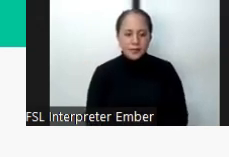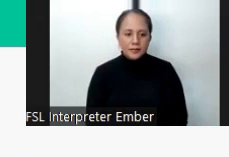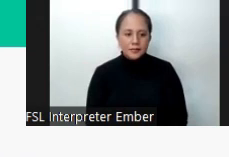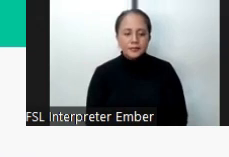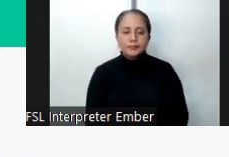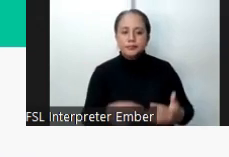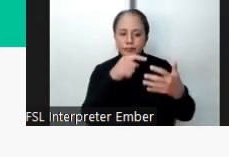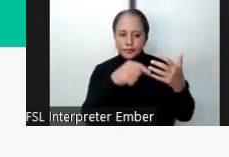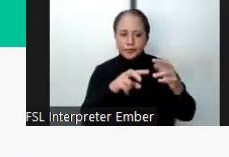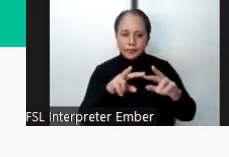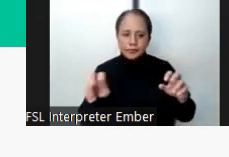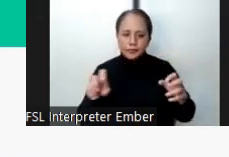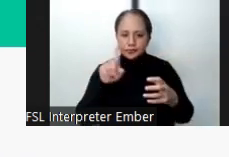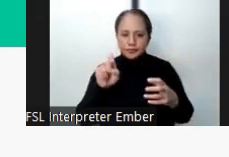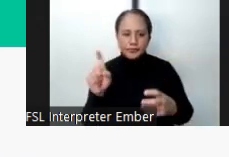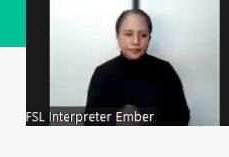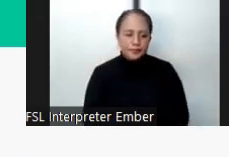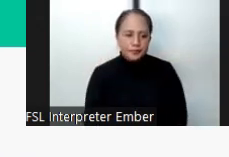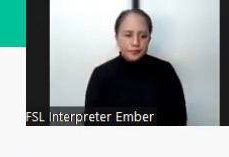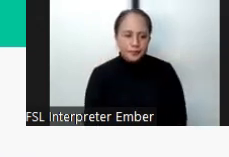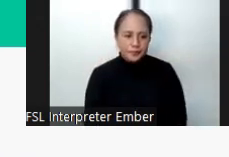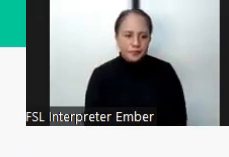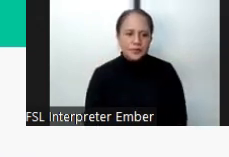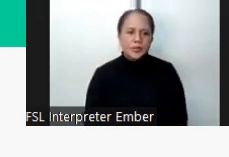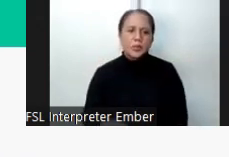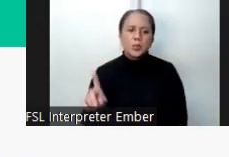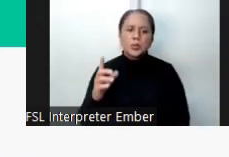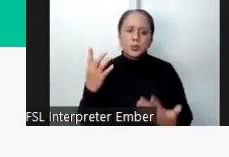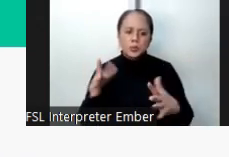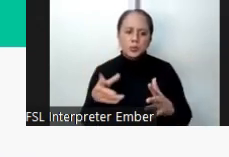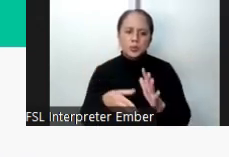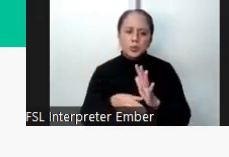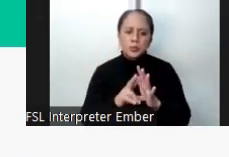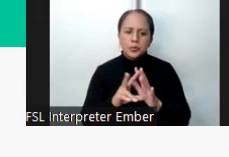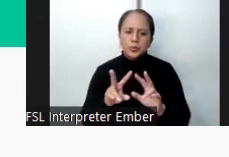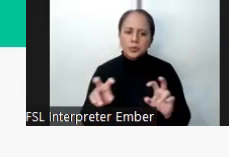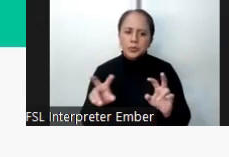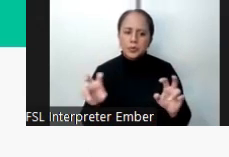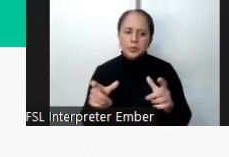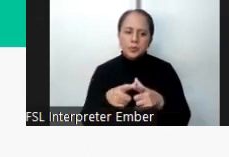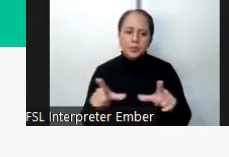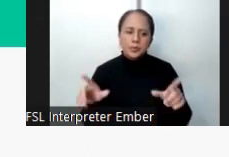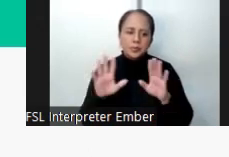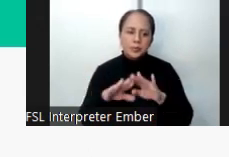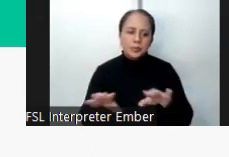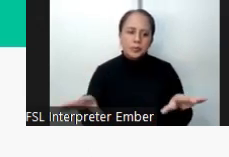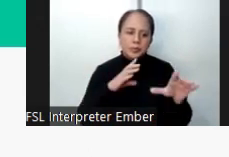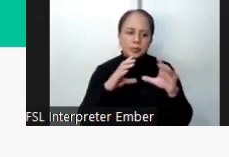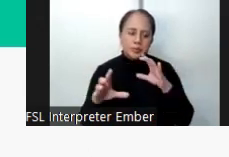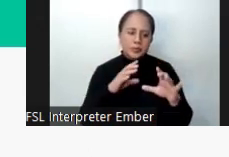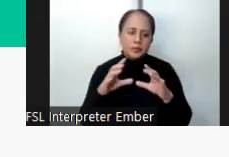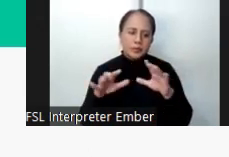Here are the research questions. What has been done in the reviewed research on the language of children in